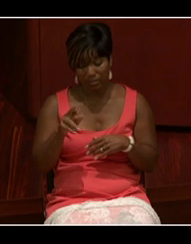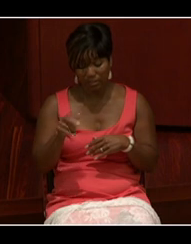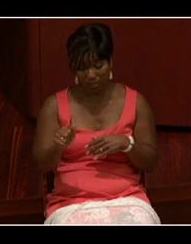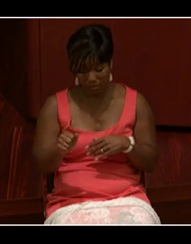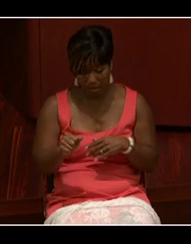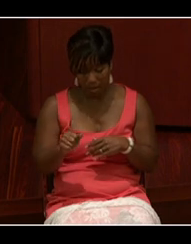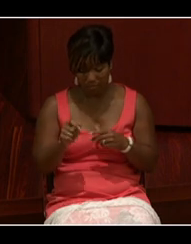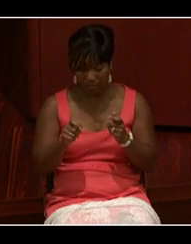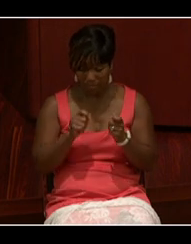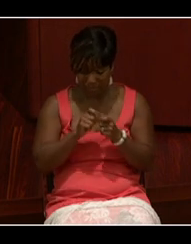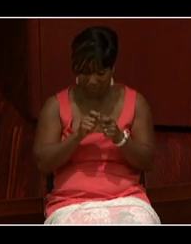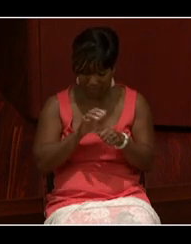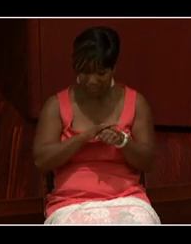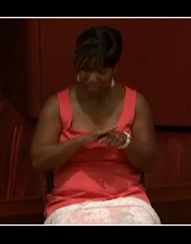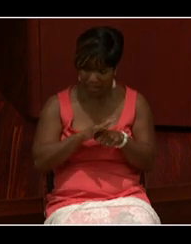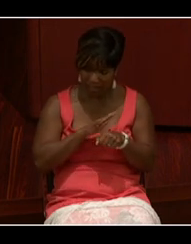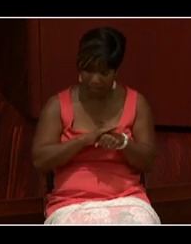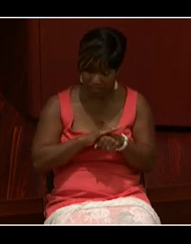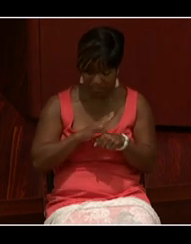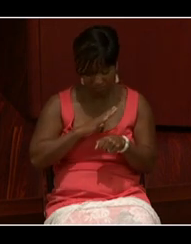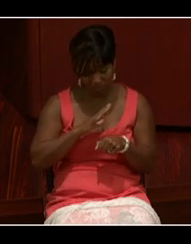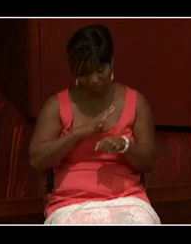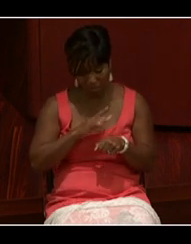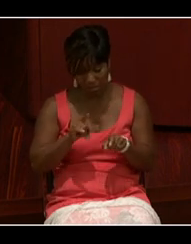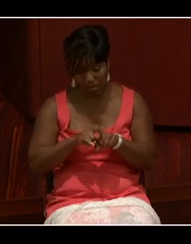the specific location, is just fine as well.